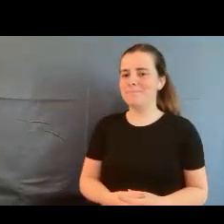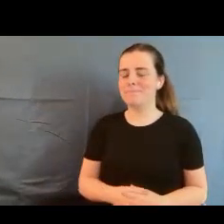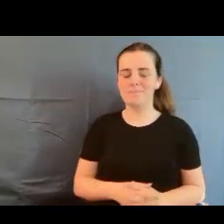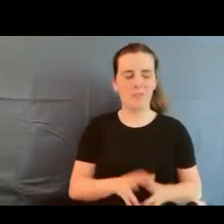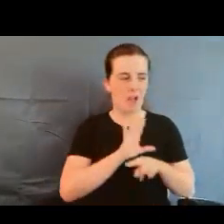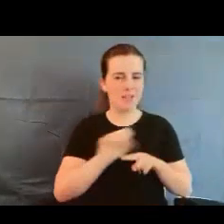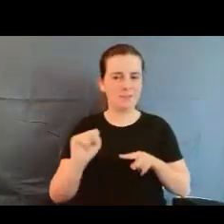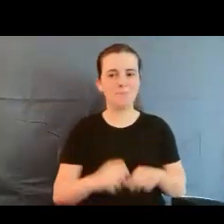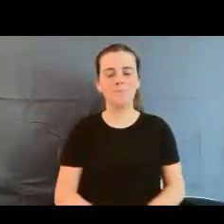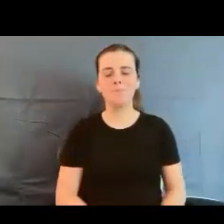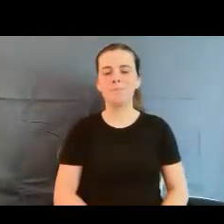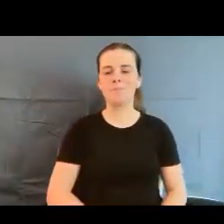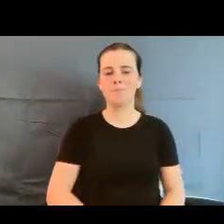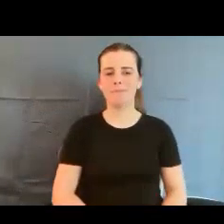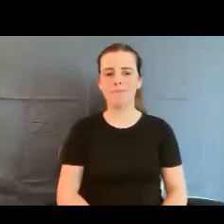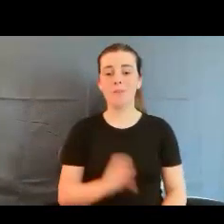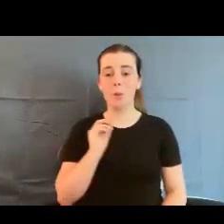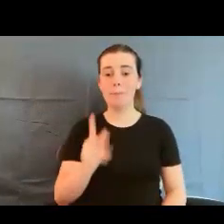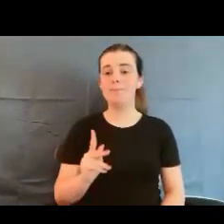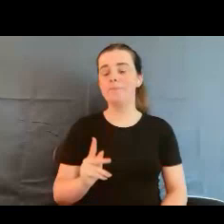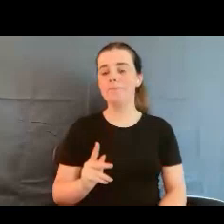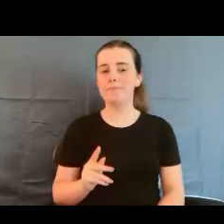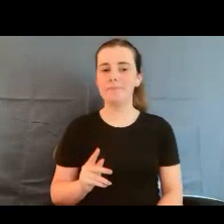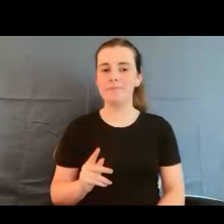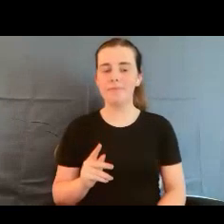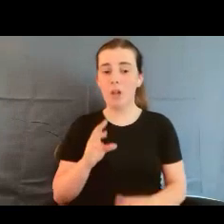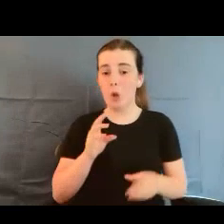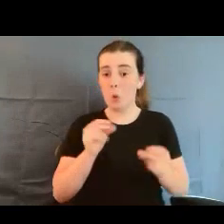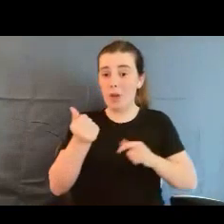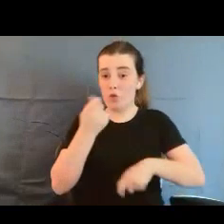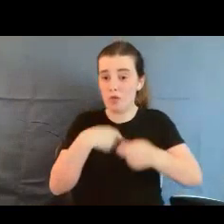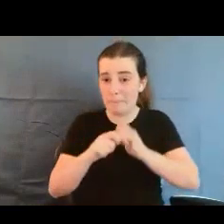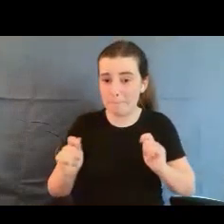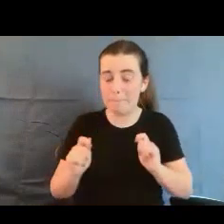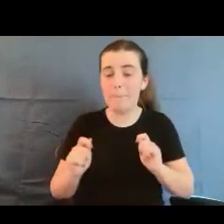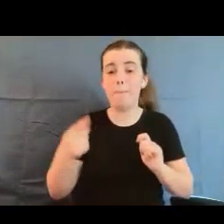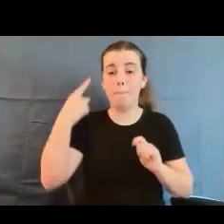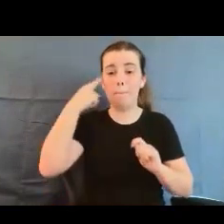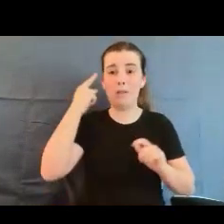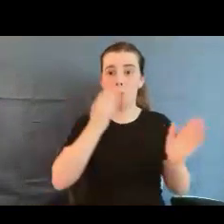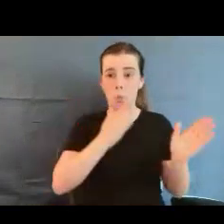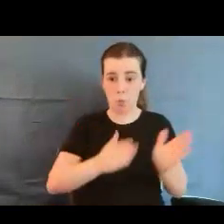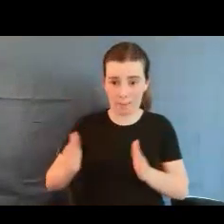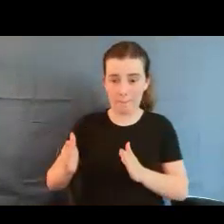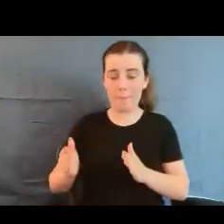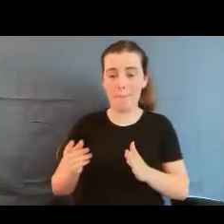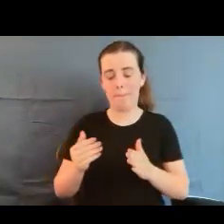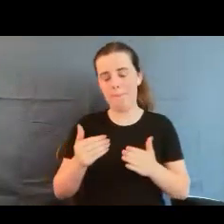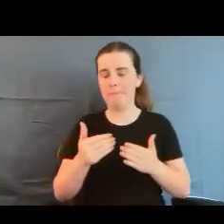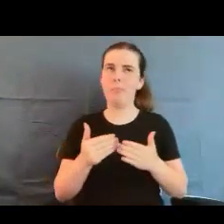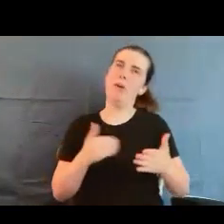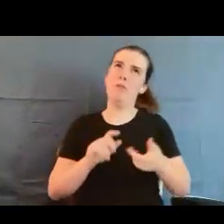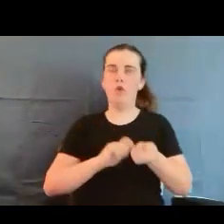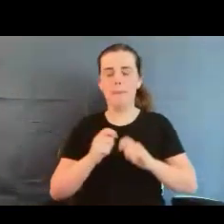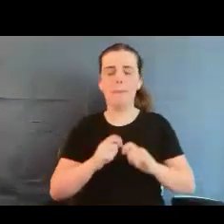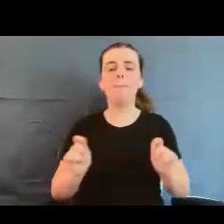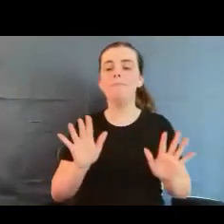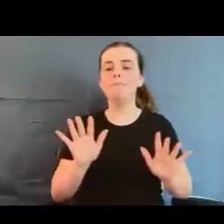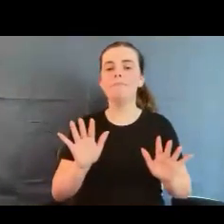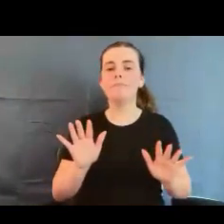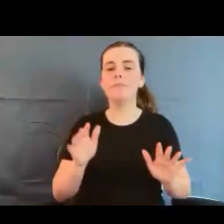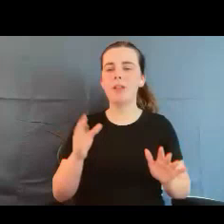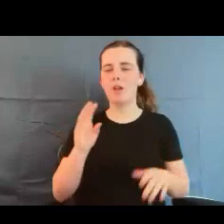Awesome. Okay. Quick wrap up then on mental prep, before wrapping up, I guess. I just have a few thoughts on